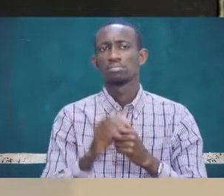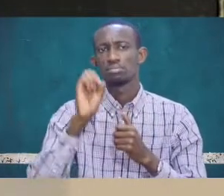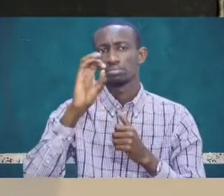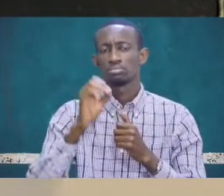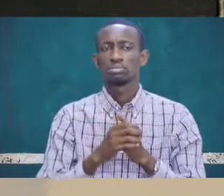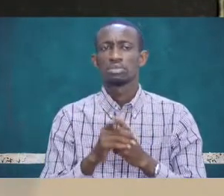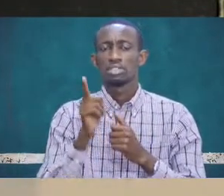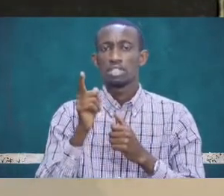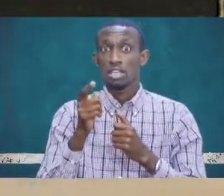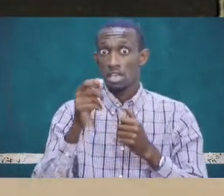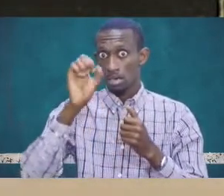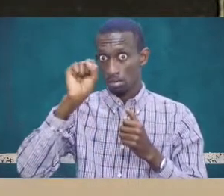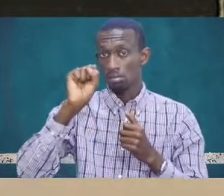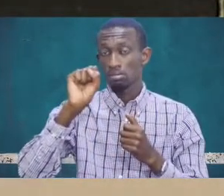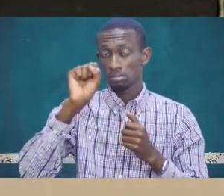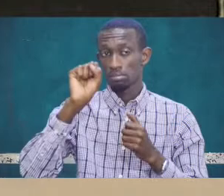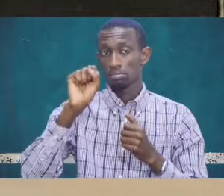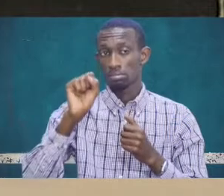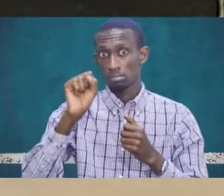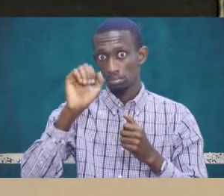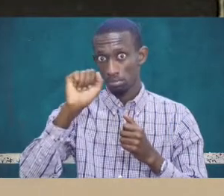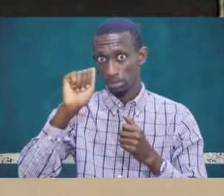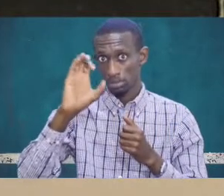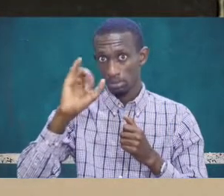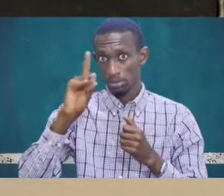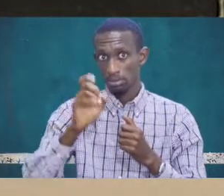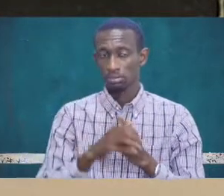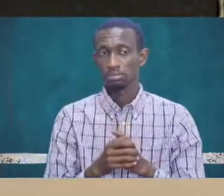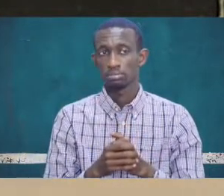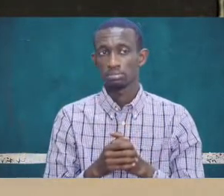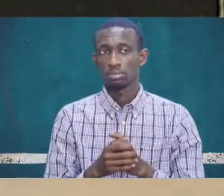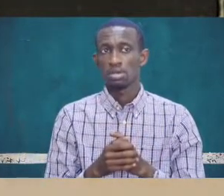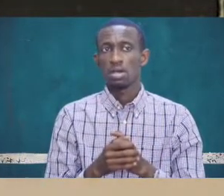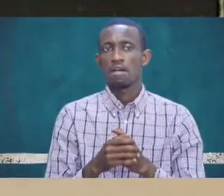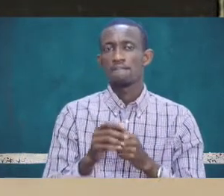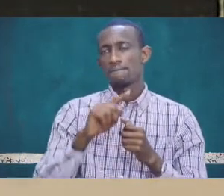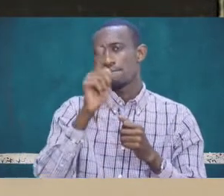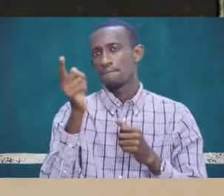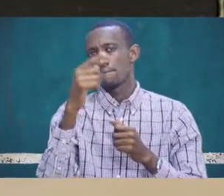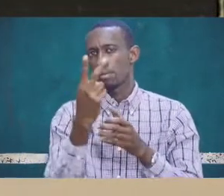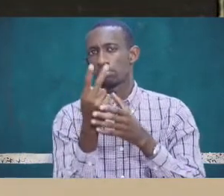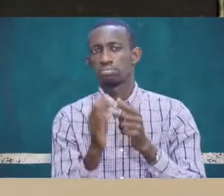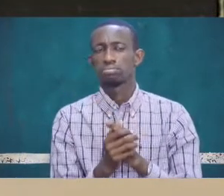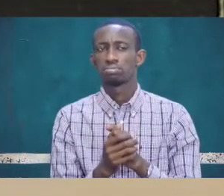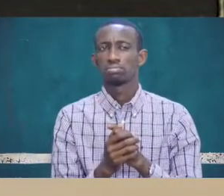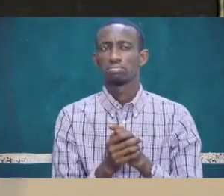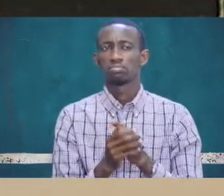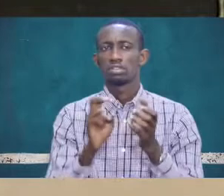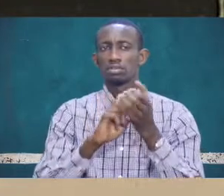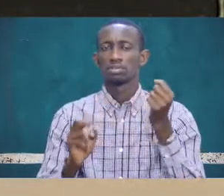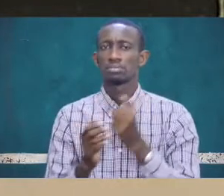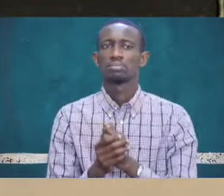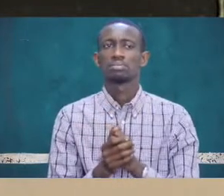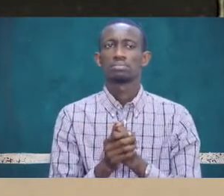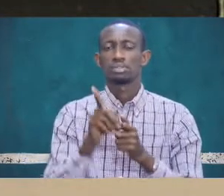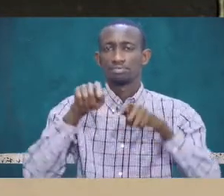this is the sulfuric acid. And then lone pairs, removing this, and therefore this